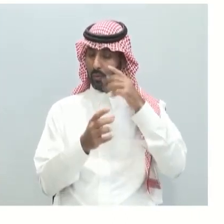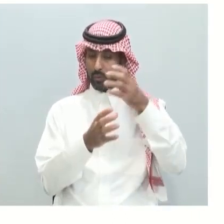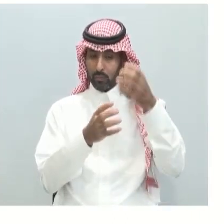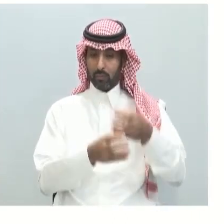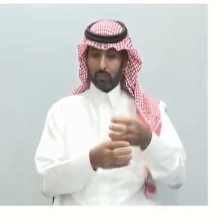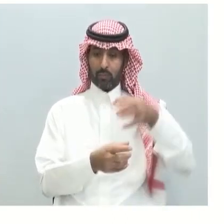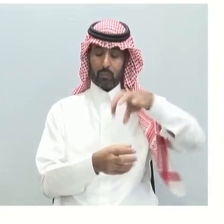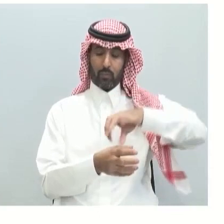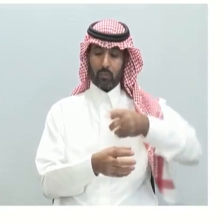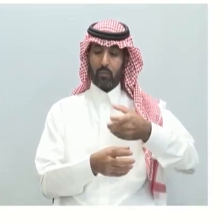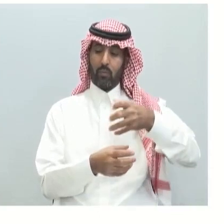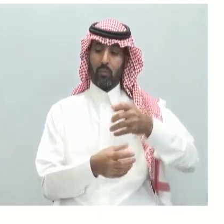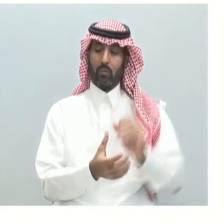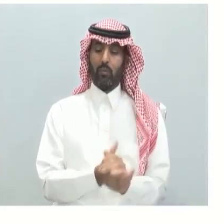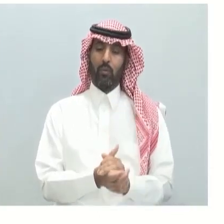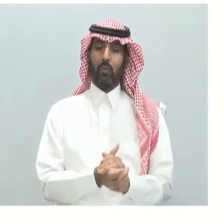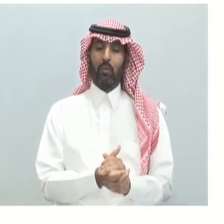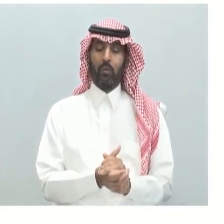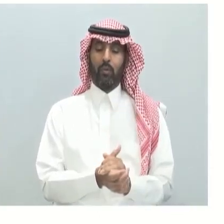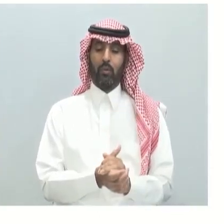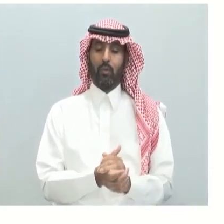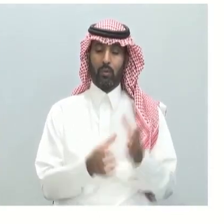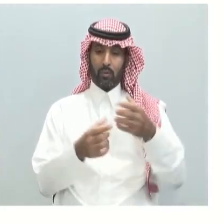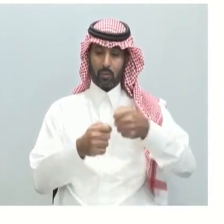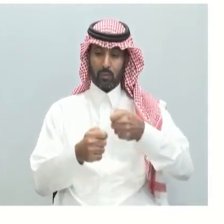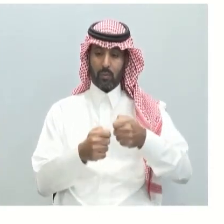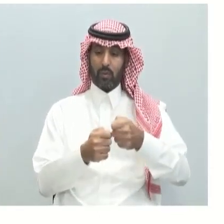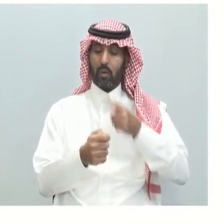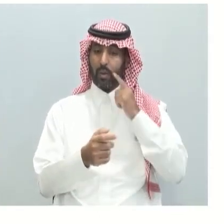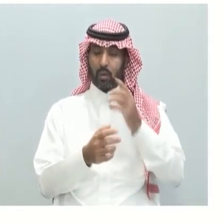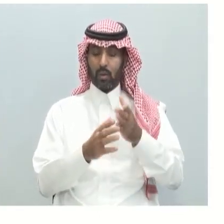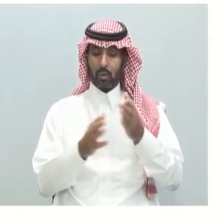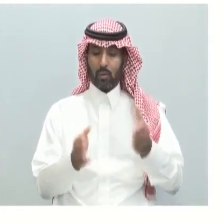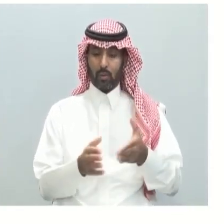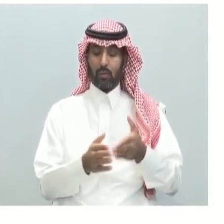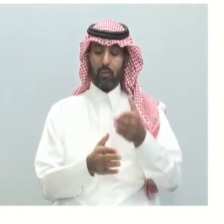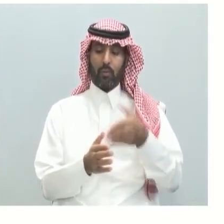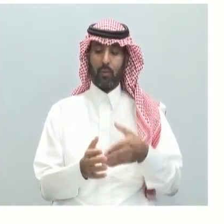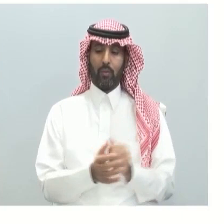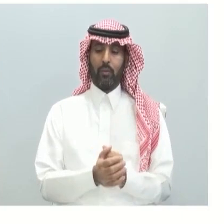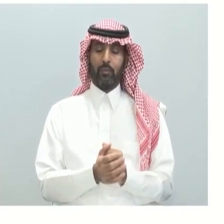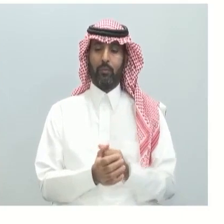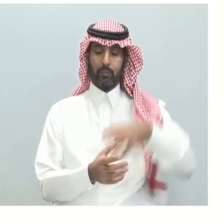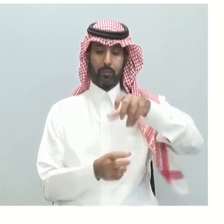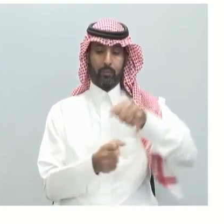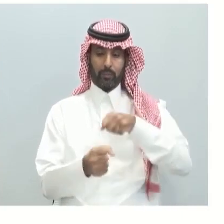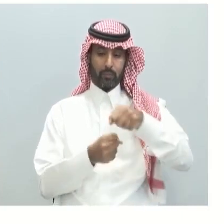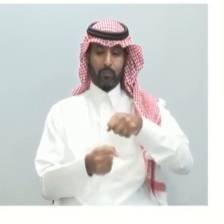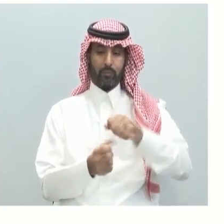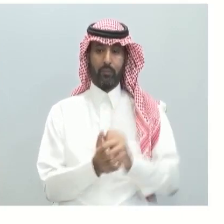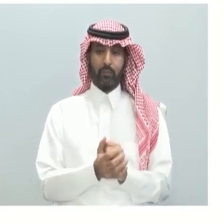of, what types of packaging here? Carton and plastic packaging here. So how green